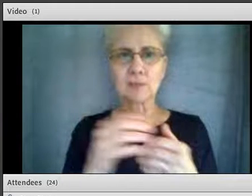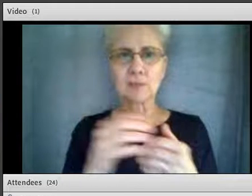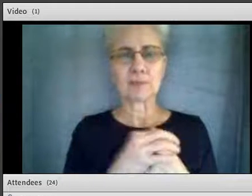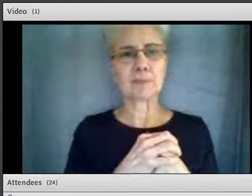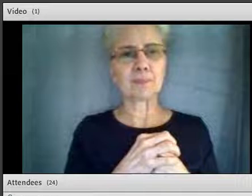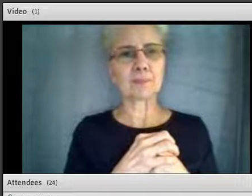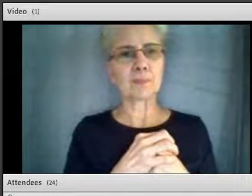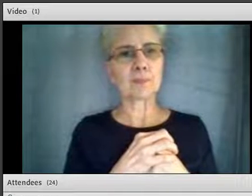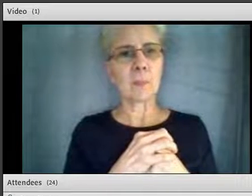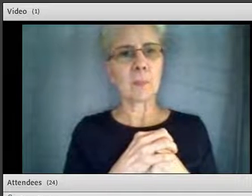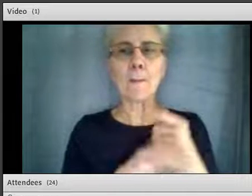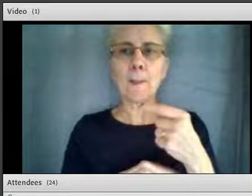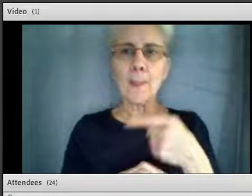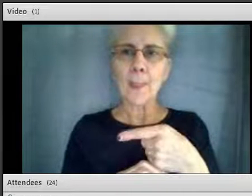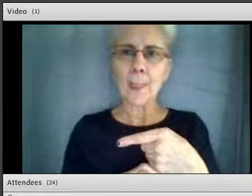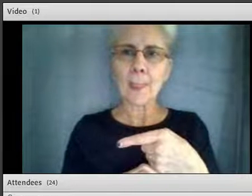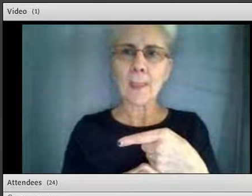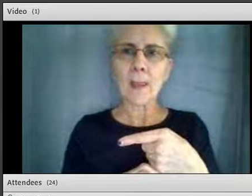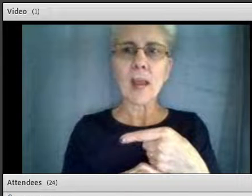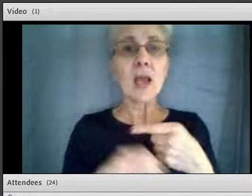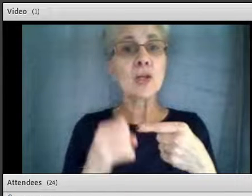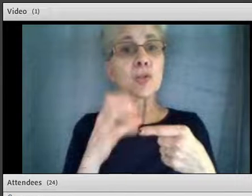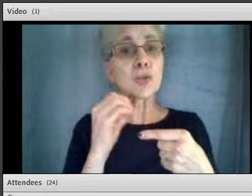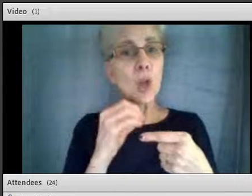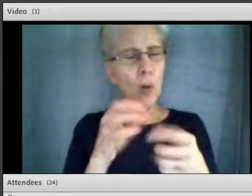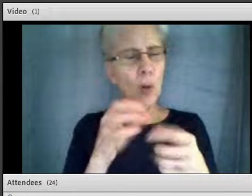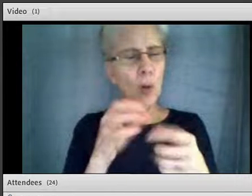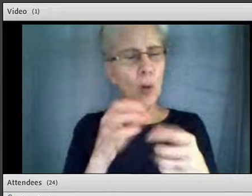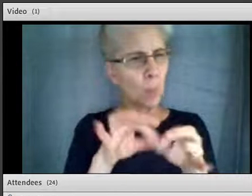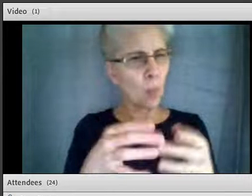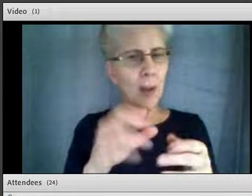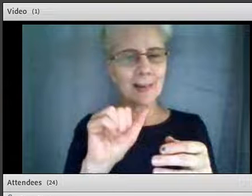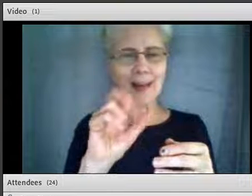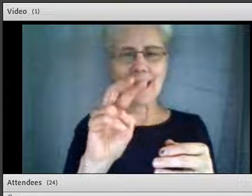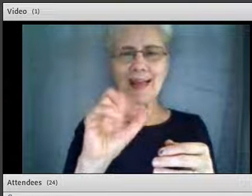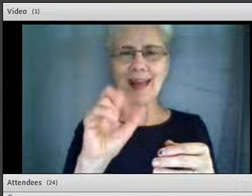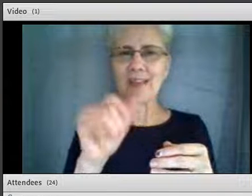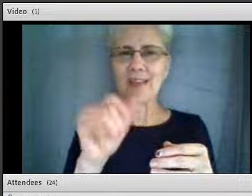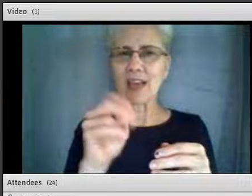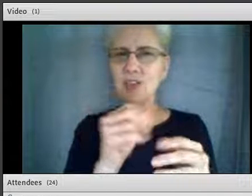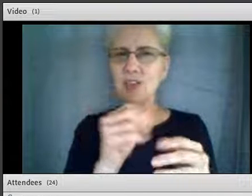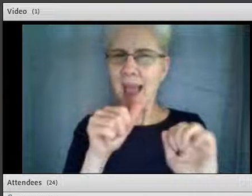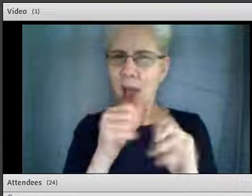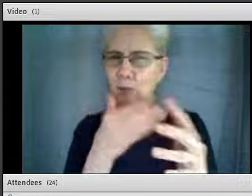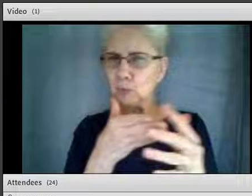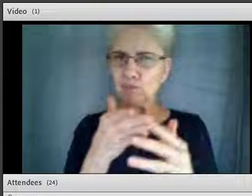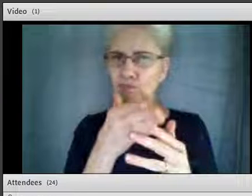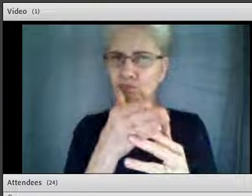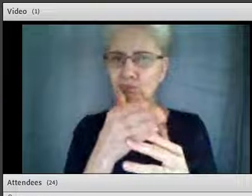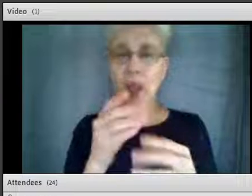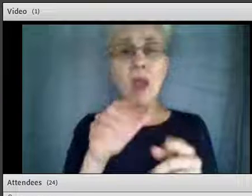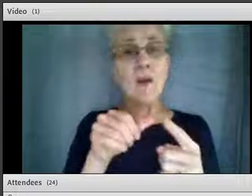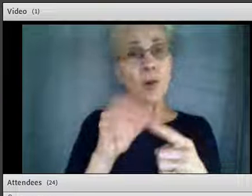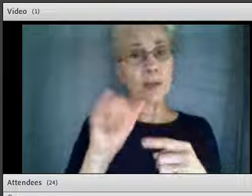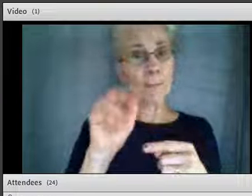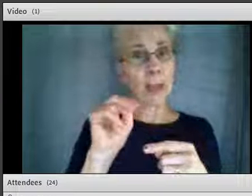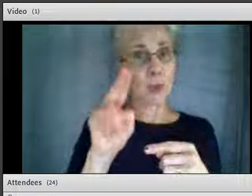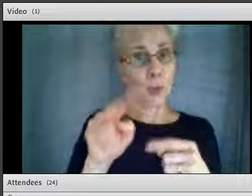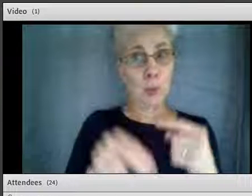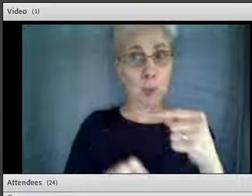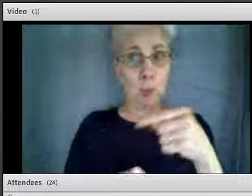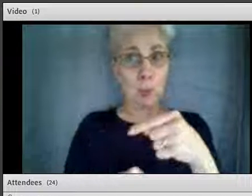So key to this is navigation. So first of all, your menu. So there's this is kind of